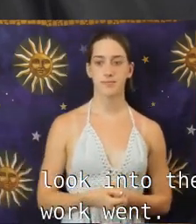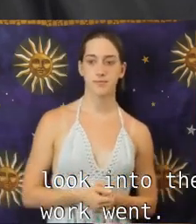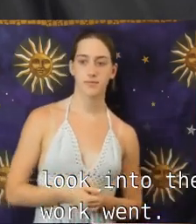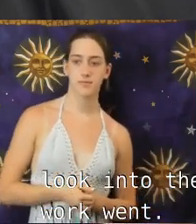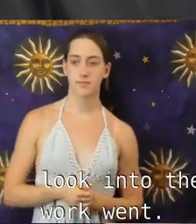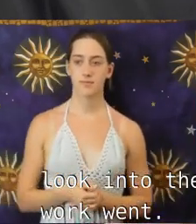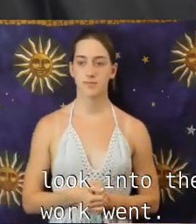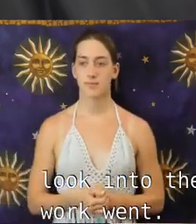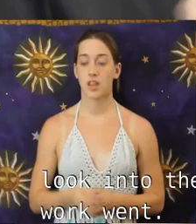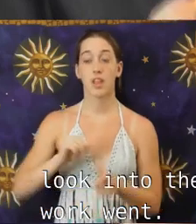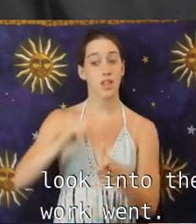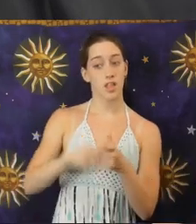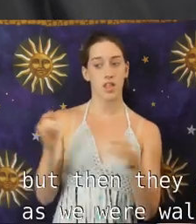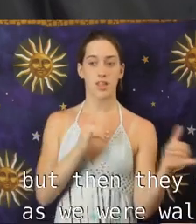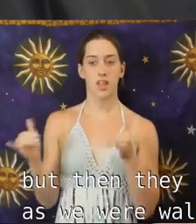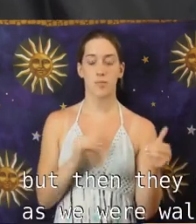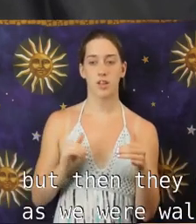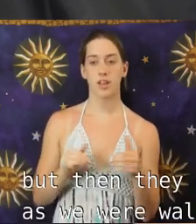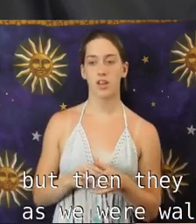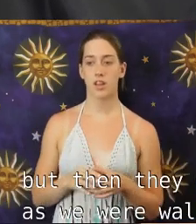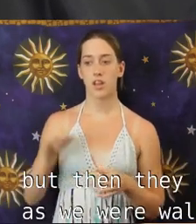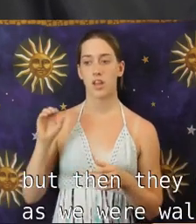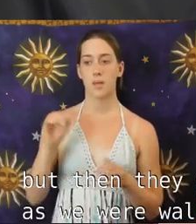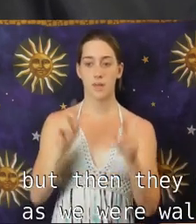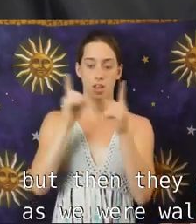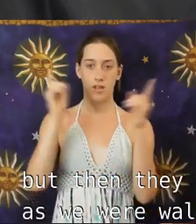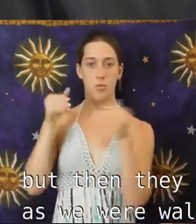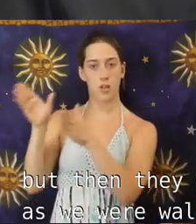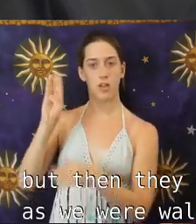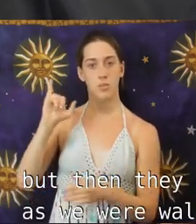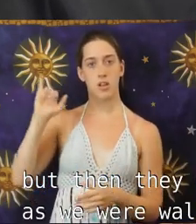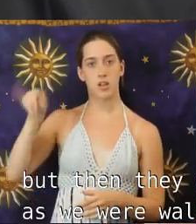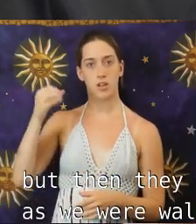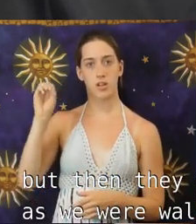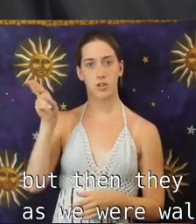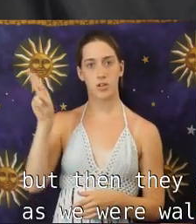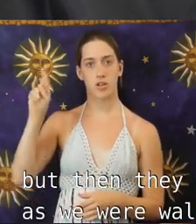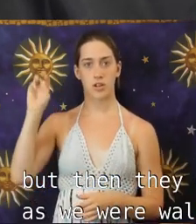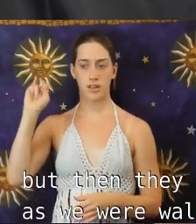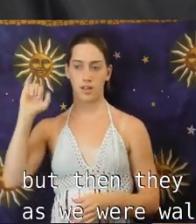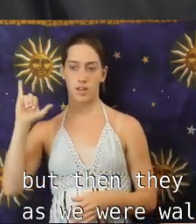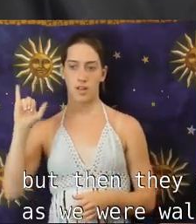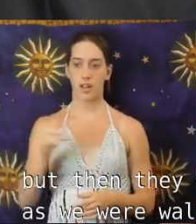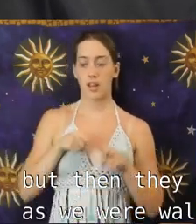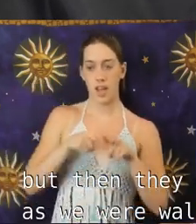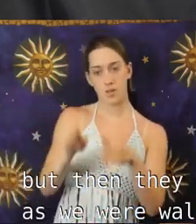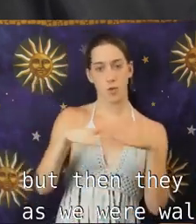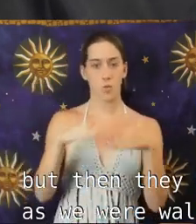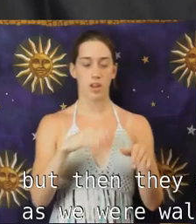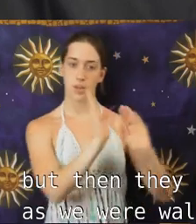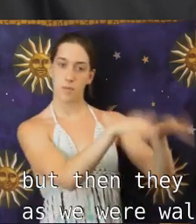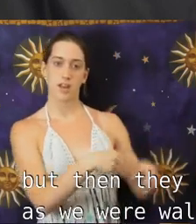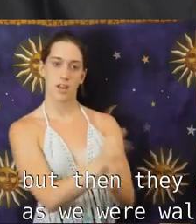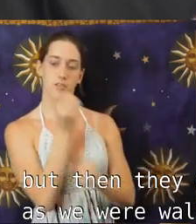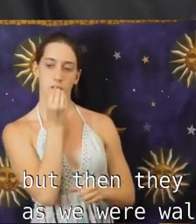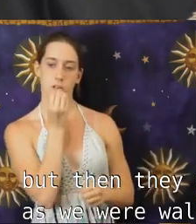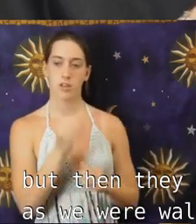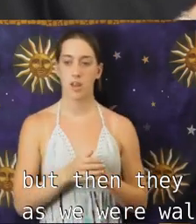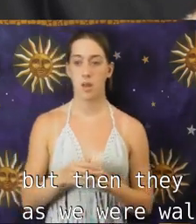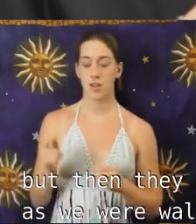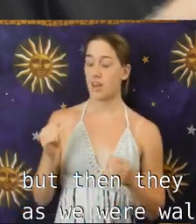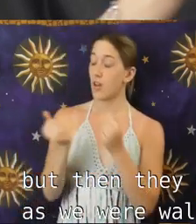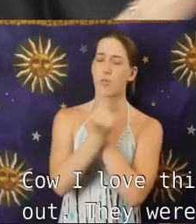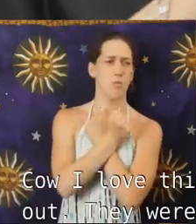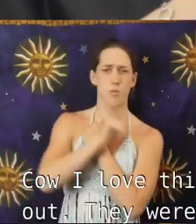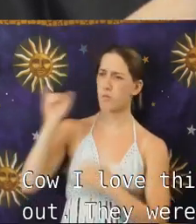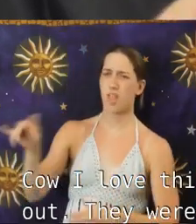work went. But then they played a cover of Separate Ways by Journey as we were all walking back to get food.